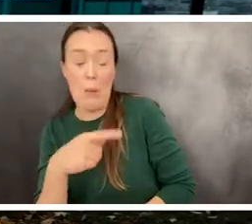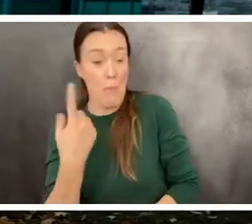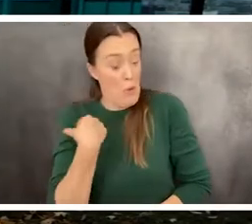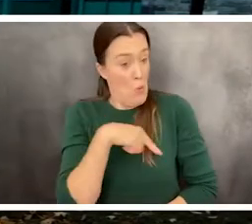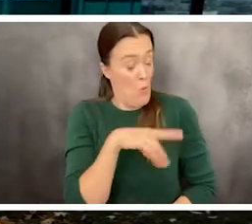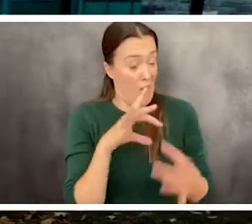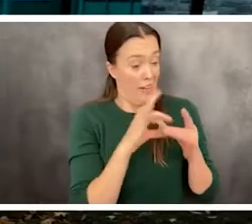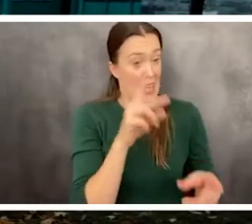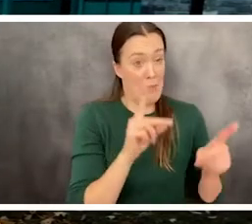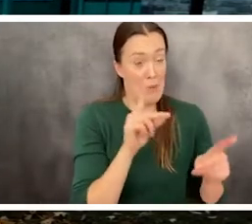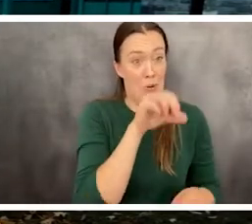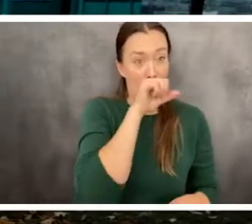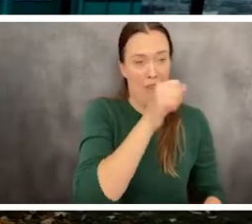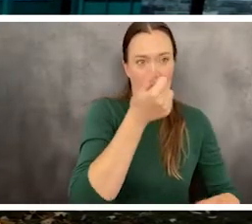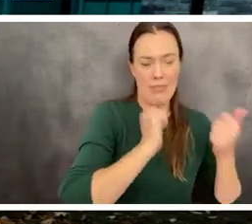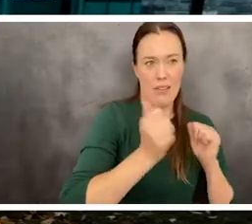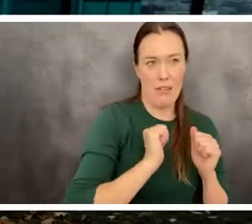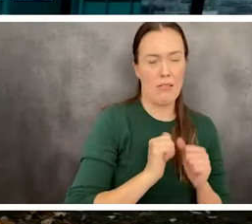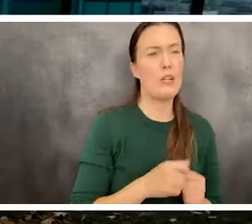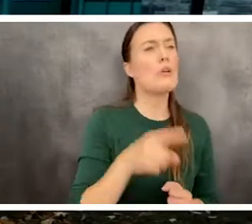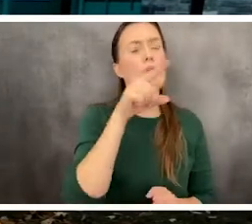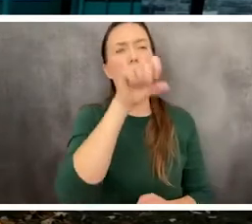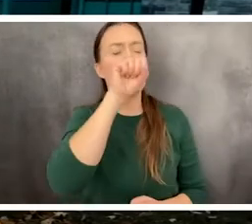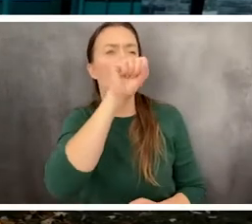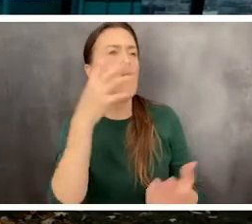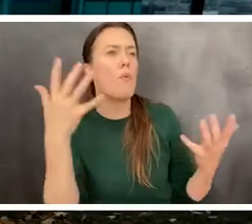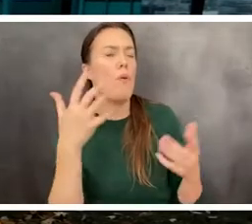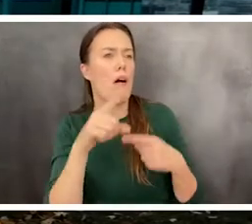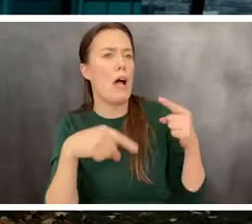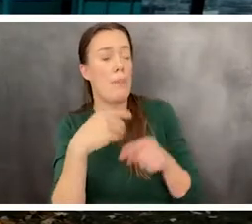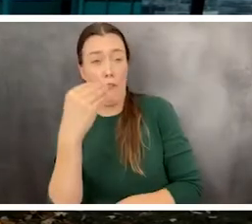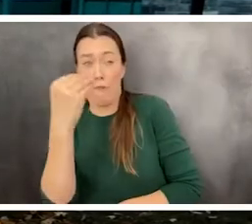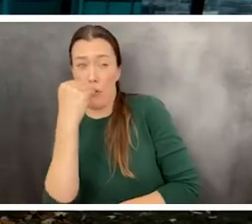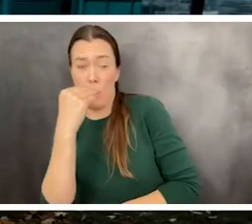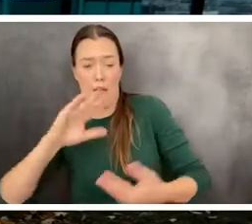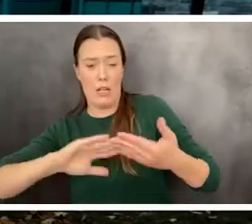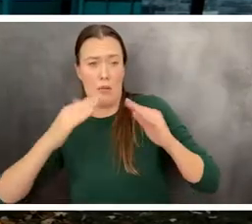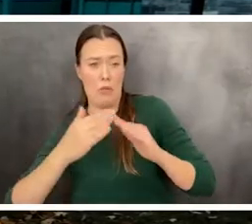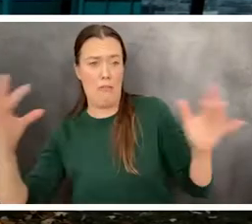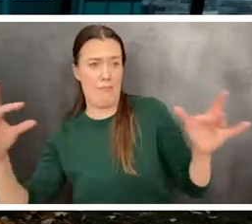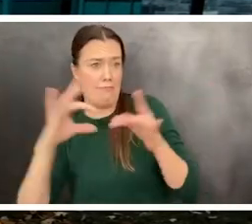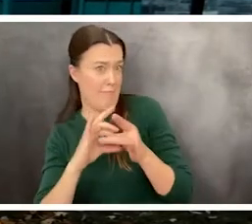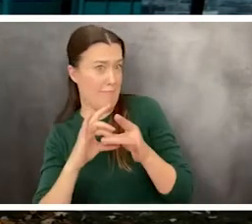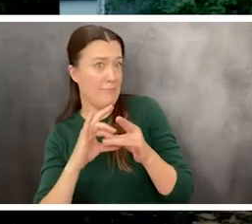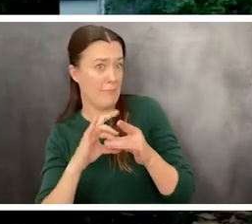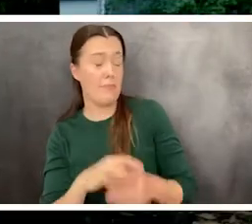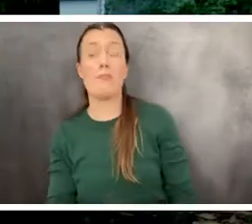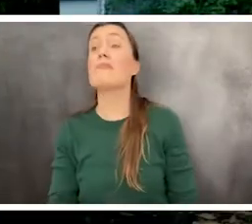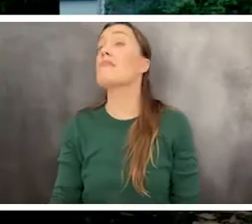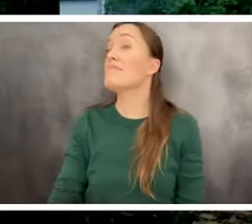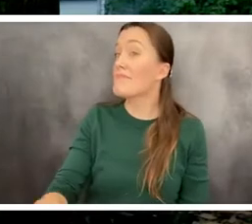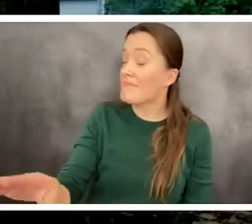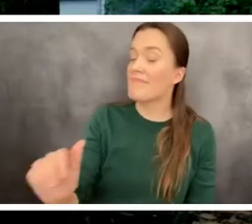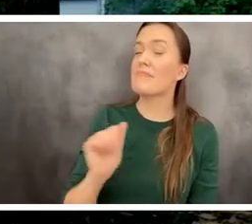around art here. What do you love about food in the community and having a space for people to really gather and enjoy it?